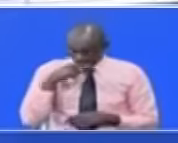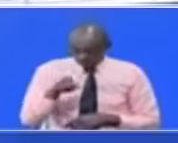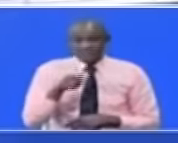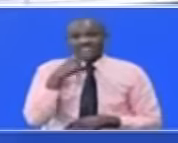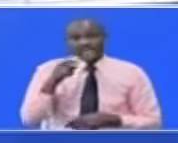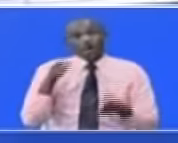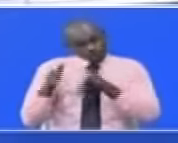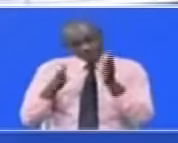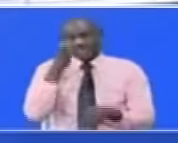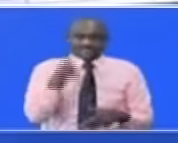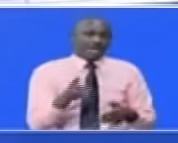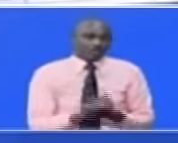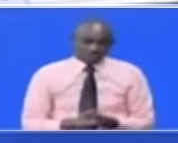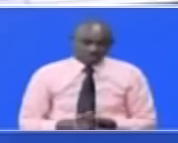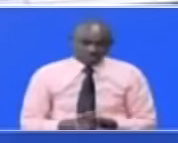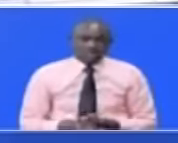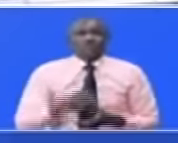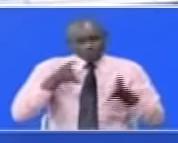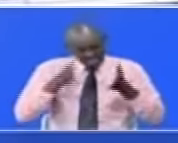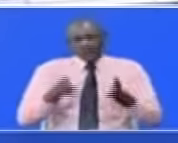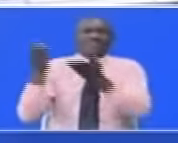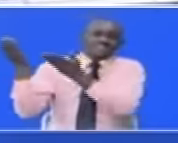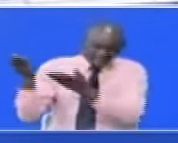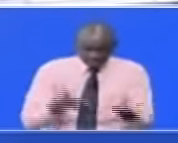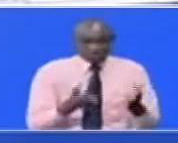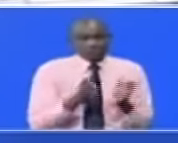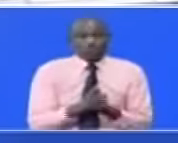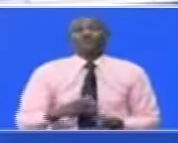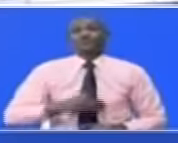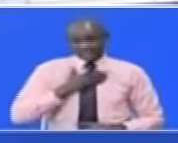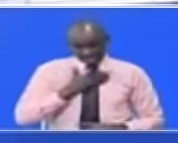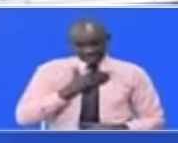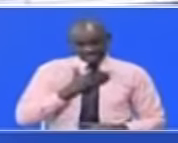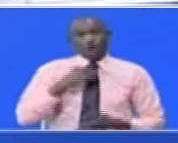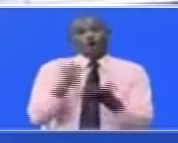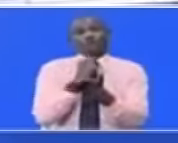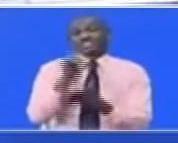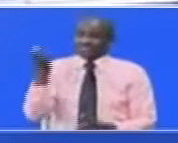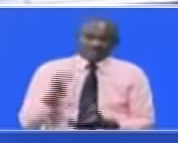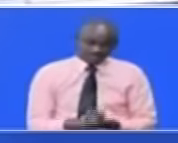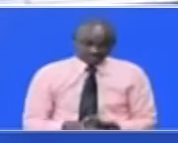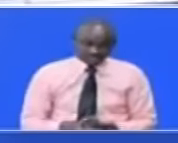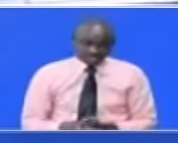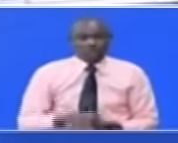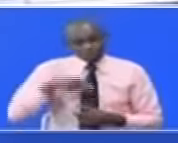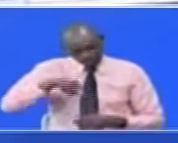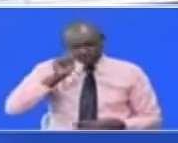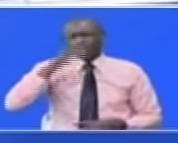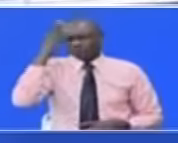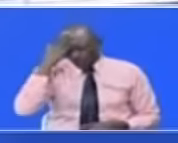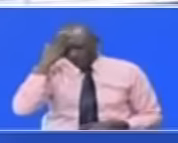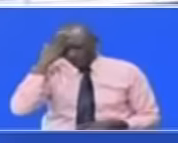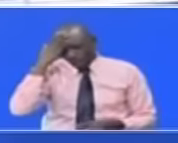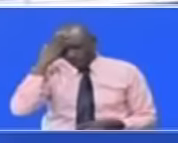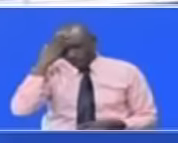other opportunity to formally invite you to visit NEC premises, to familiarize ourselves with